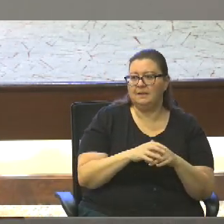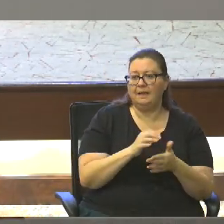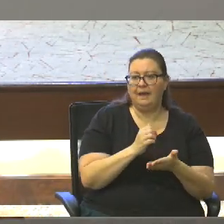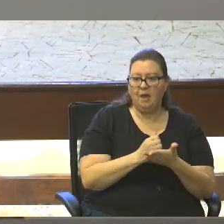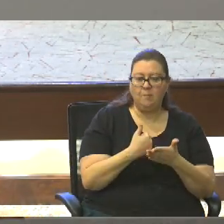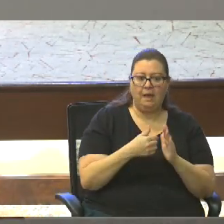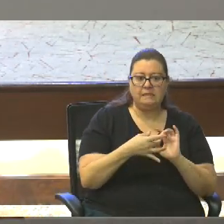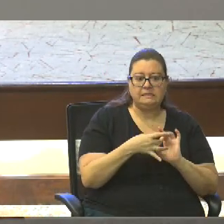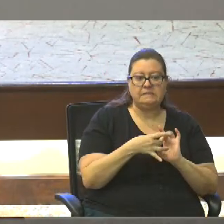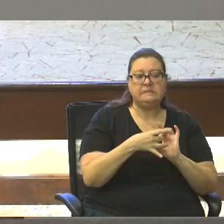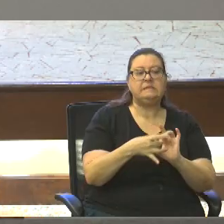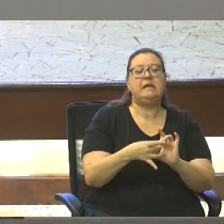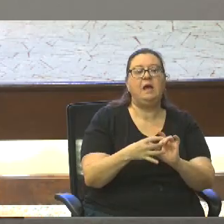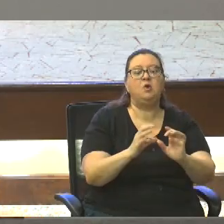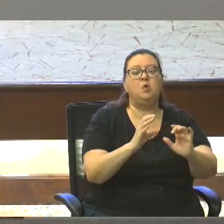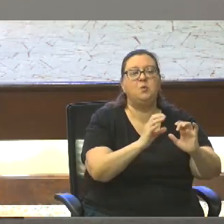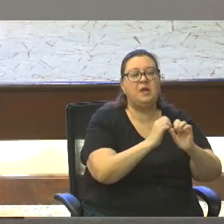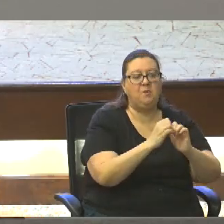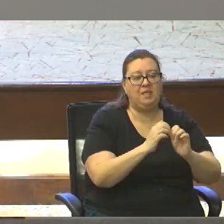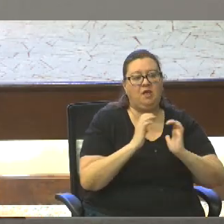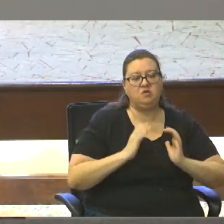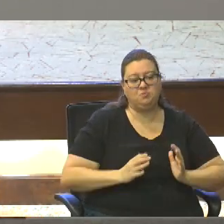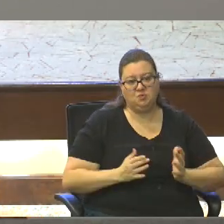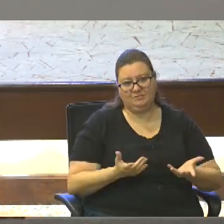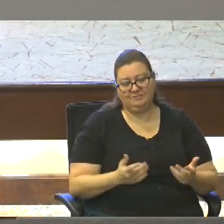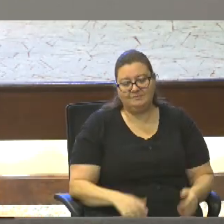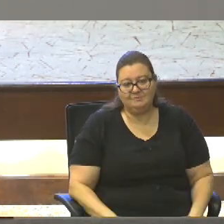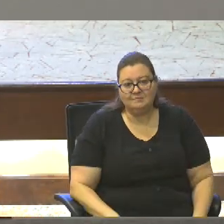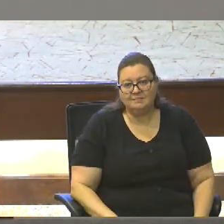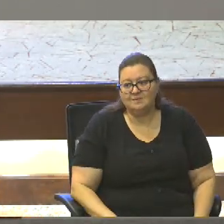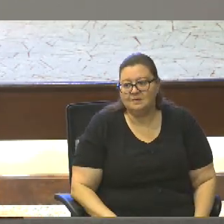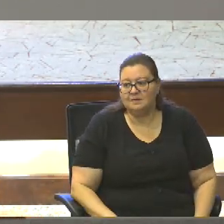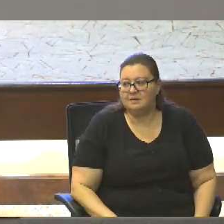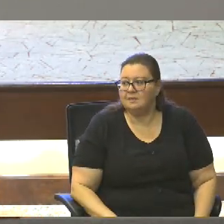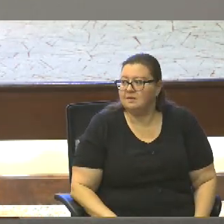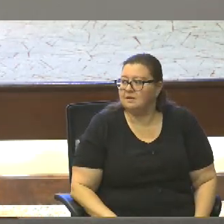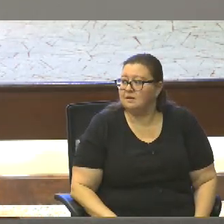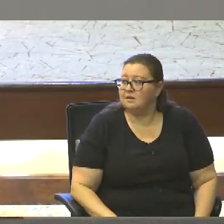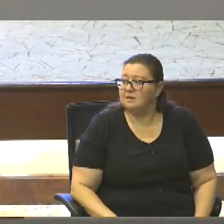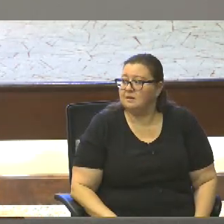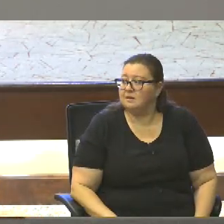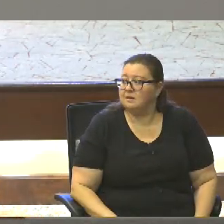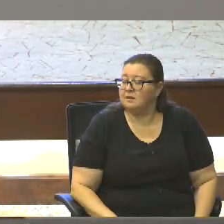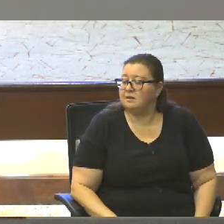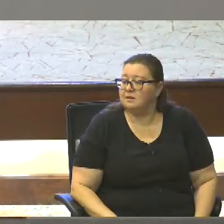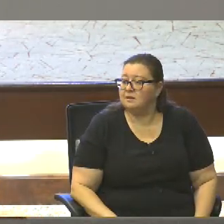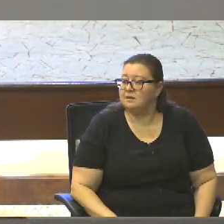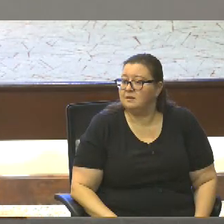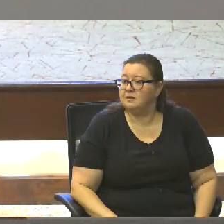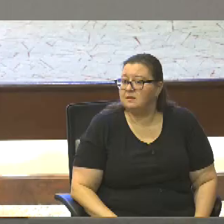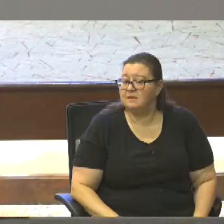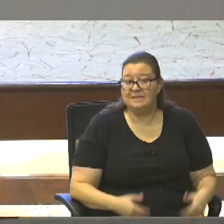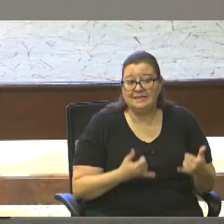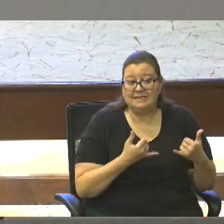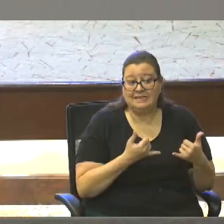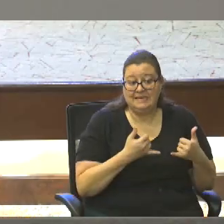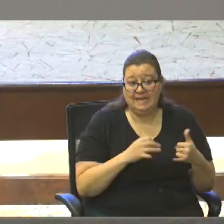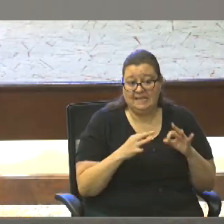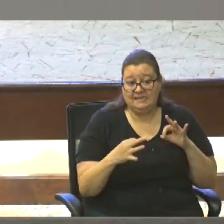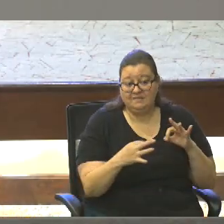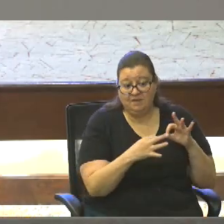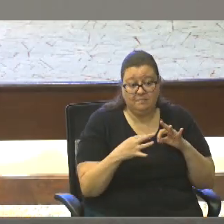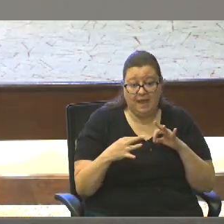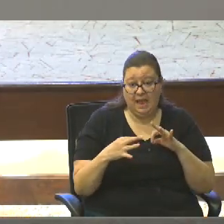to start communicating with our customers. So particular to today's feedback, I think generally I know y'all want to move in the